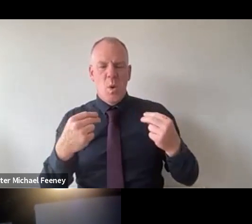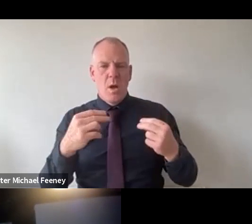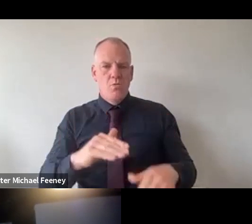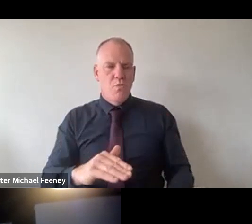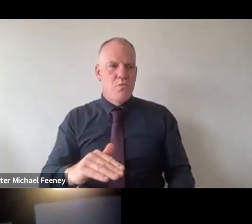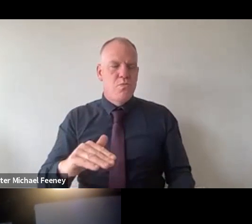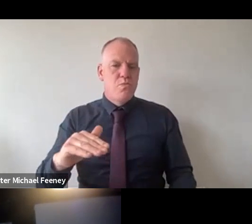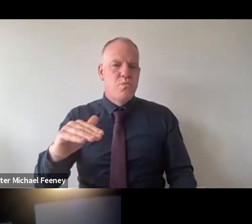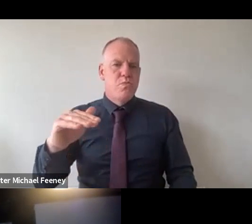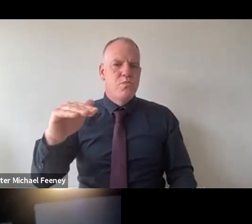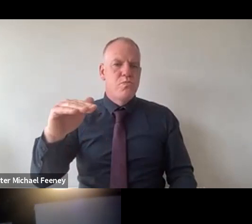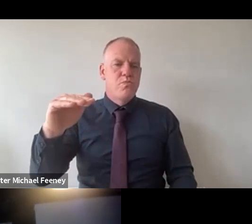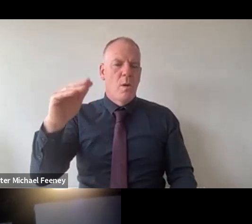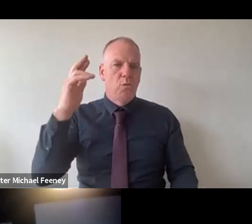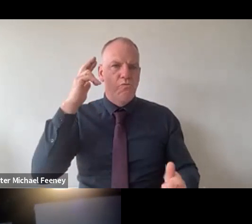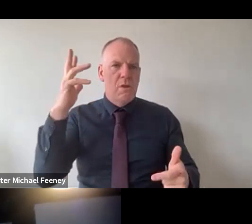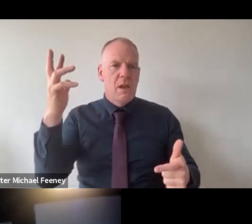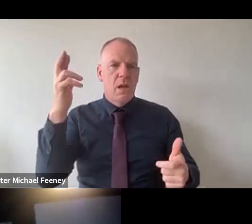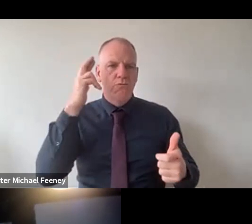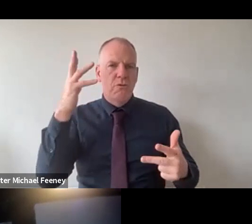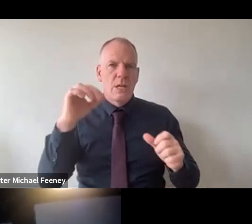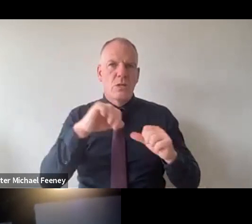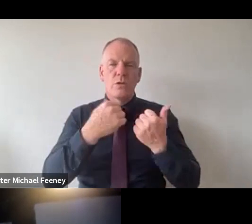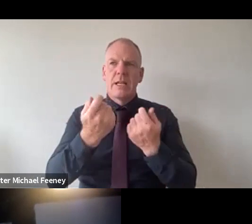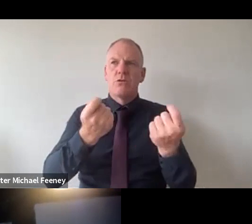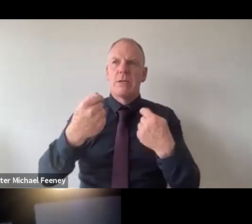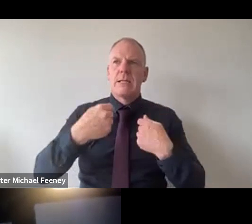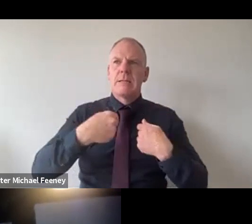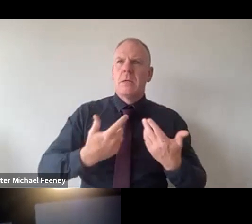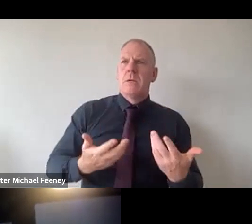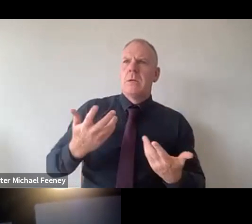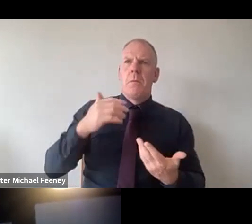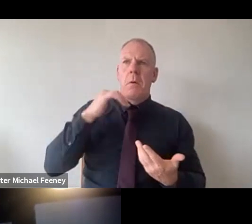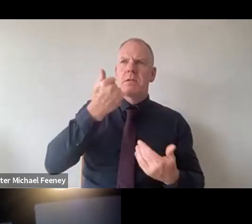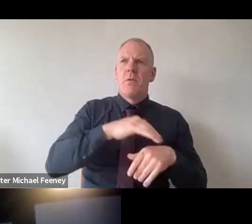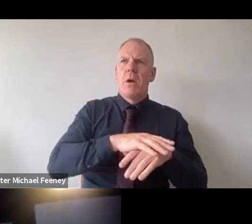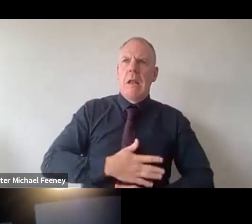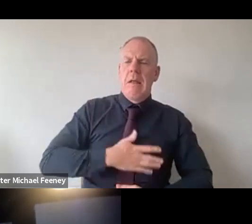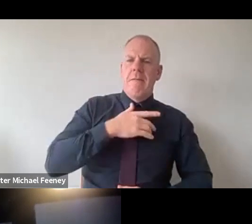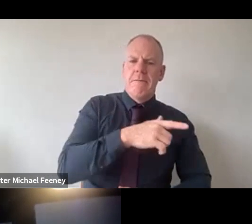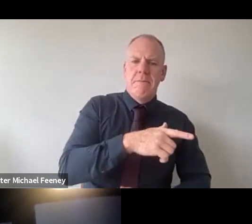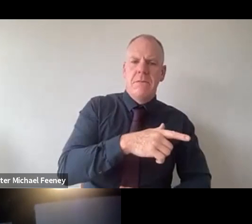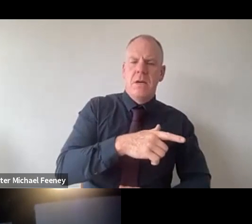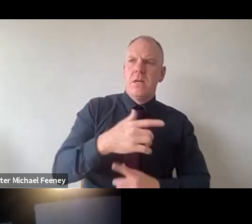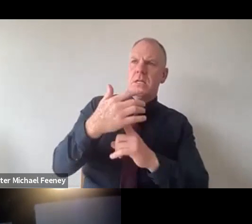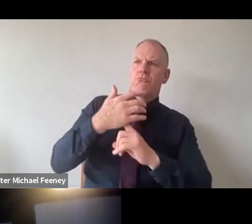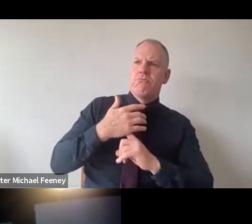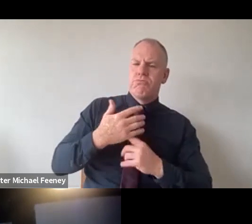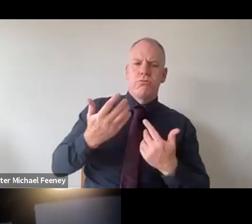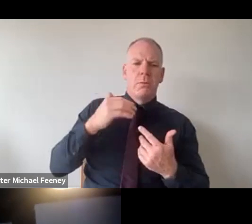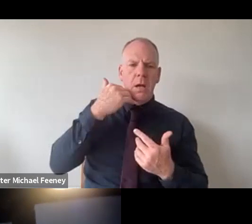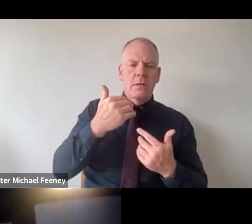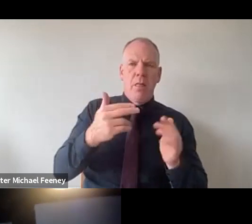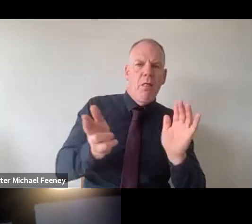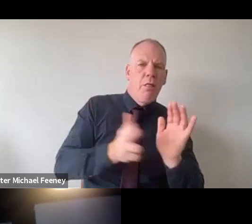up, I started to feel like how society was treating me, and a lot of the prejudice and stereotypes associated